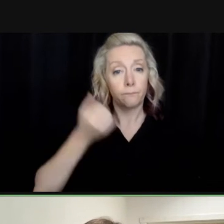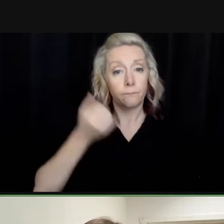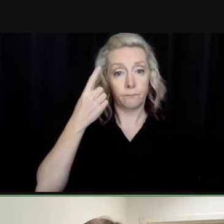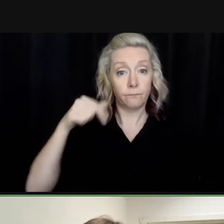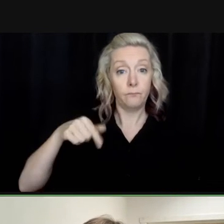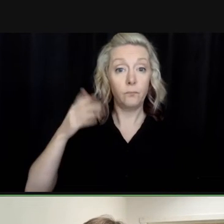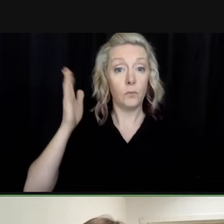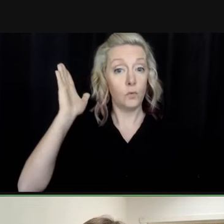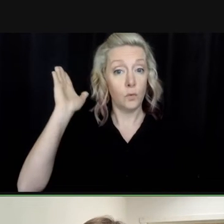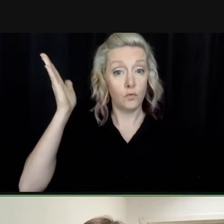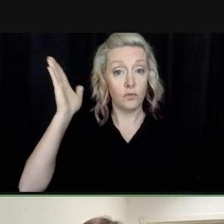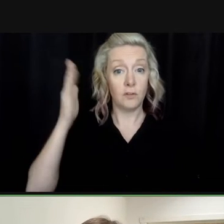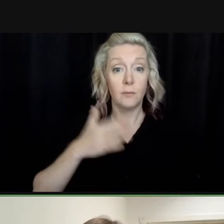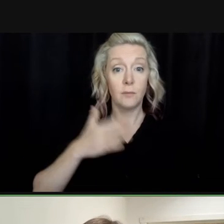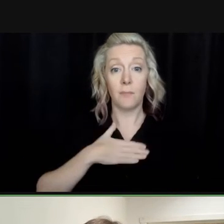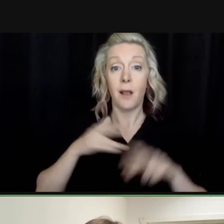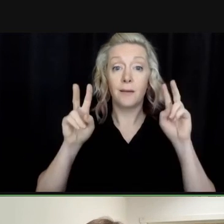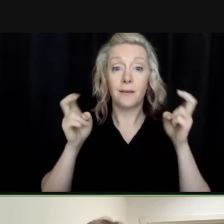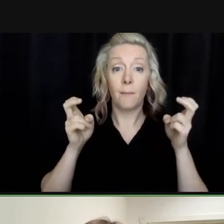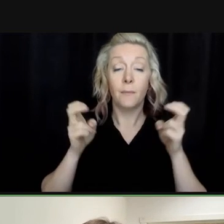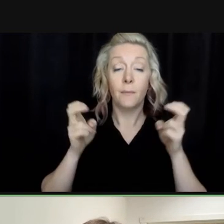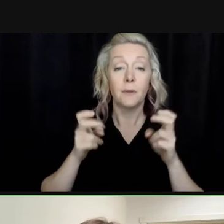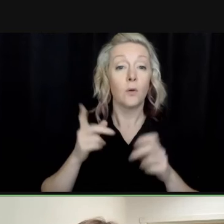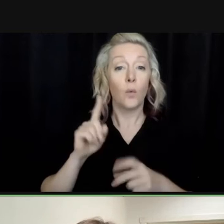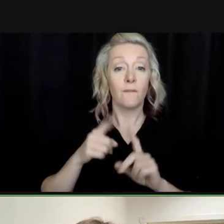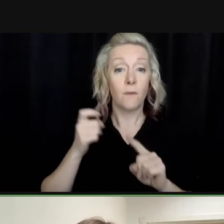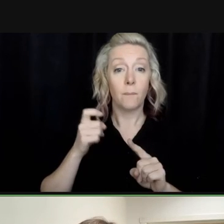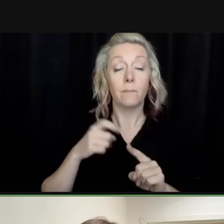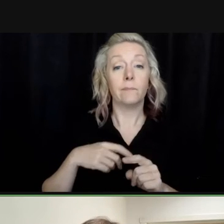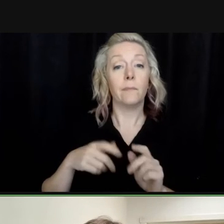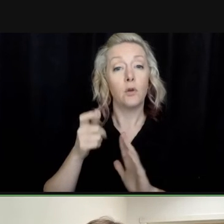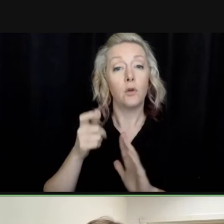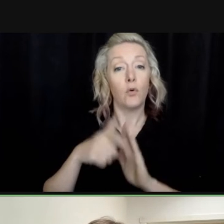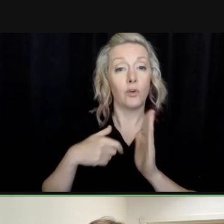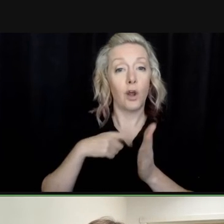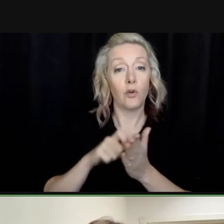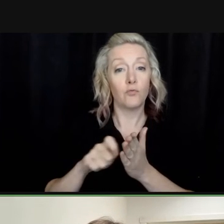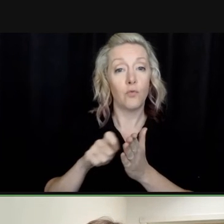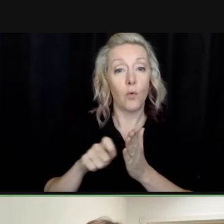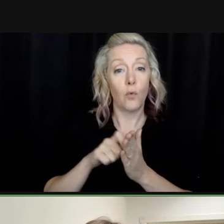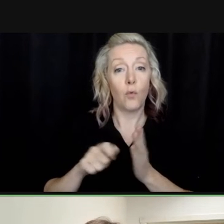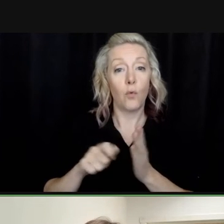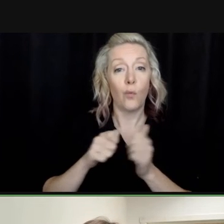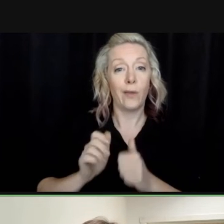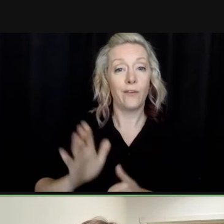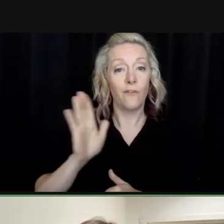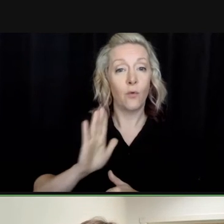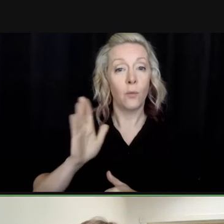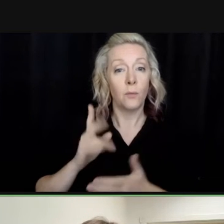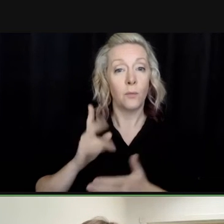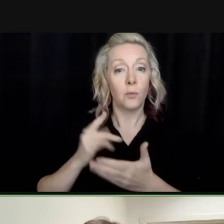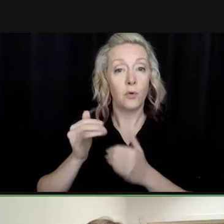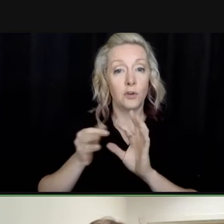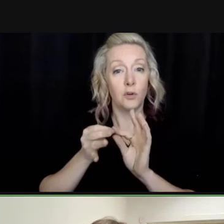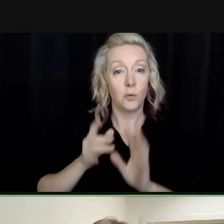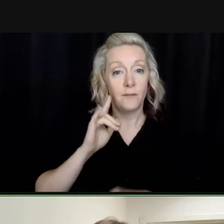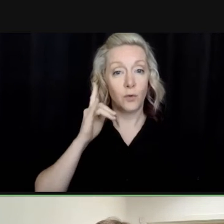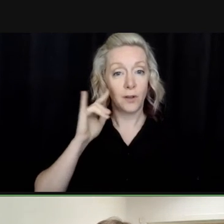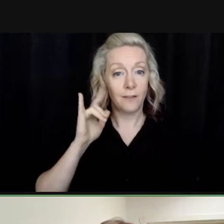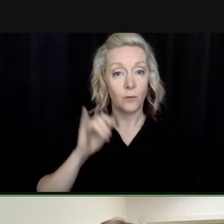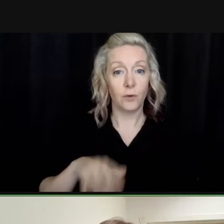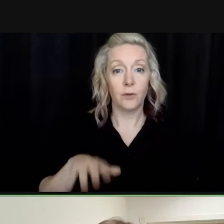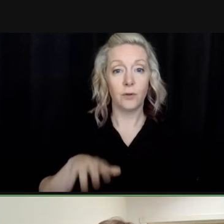presentation was kind of a brainchild of an article that I wrote with the former project coordinator of California Deafblind Services,